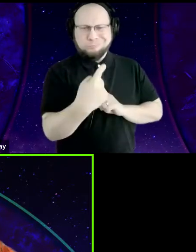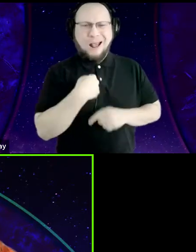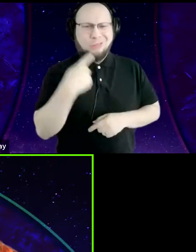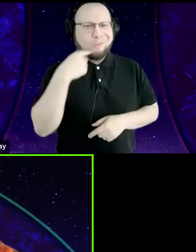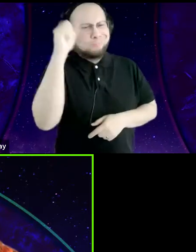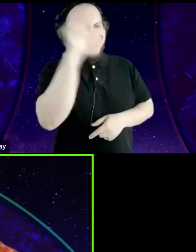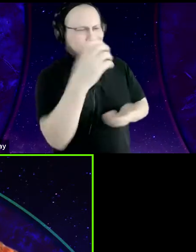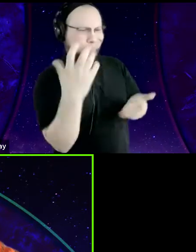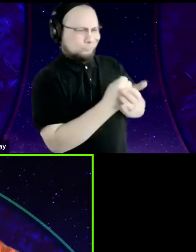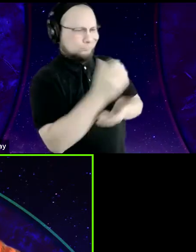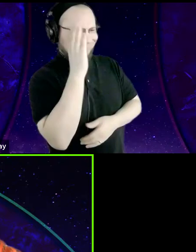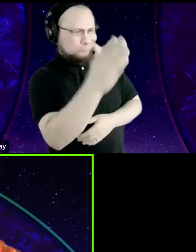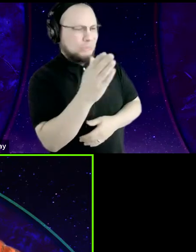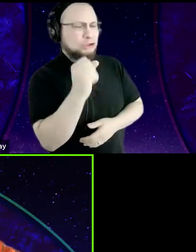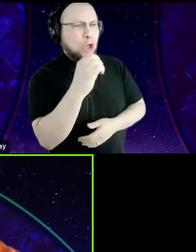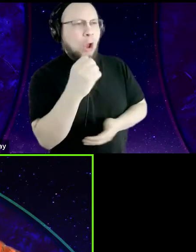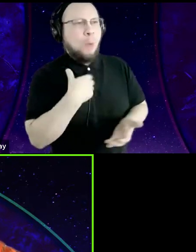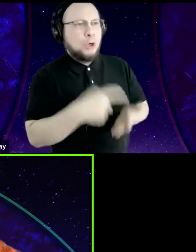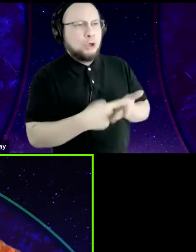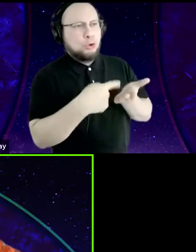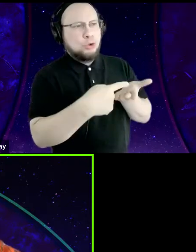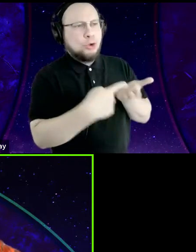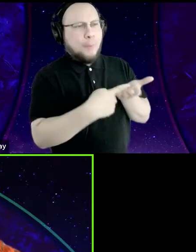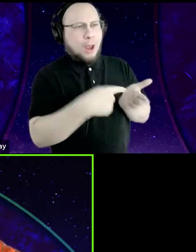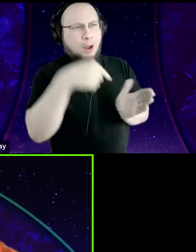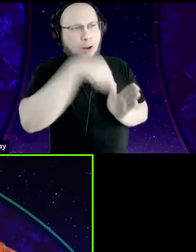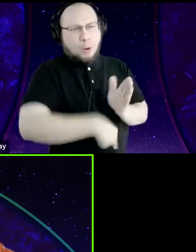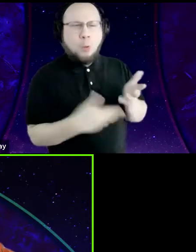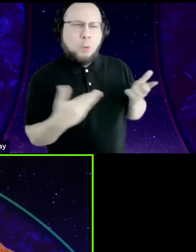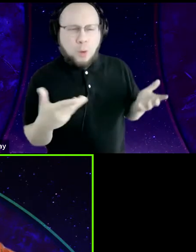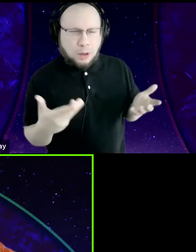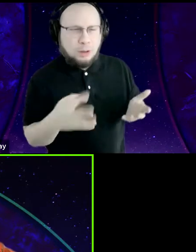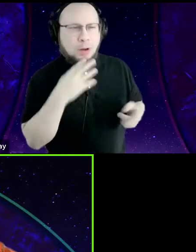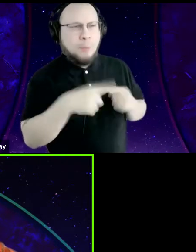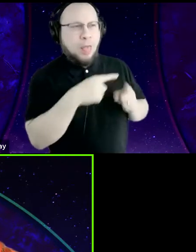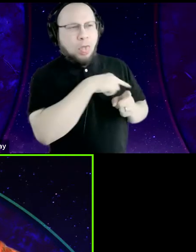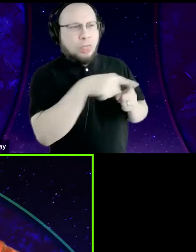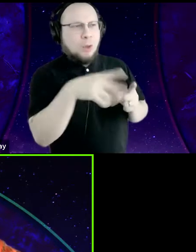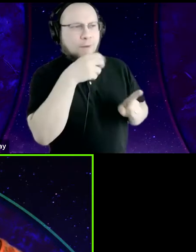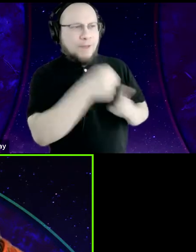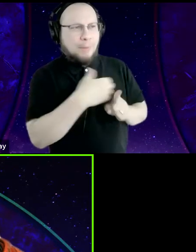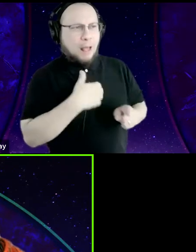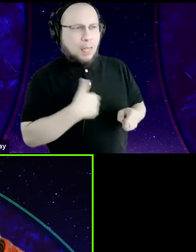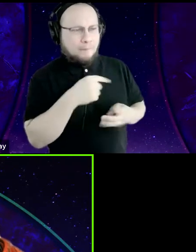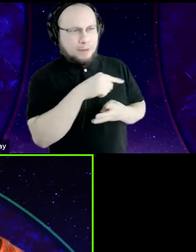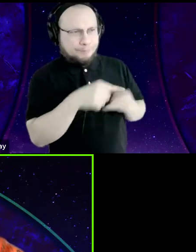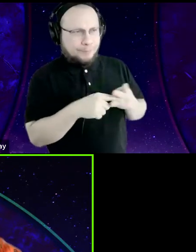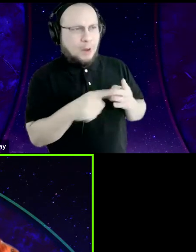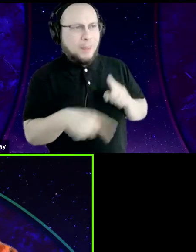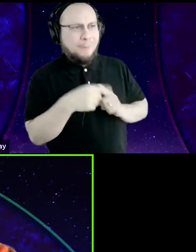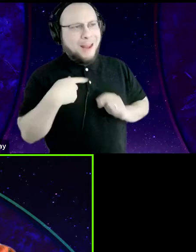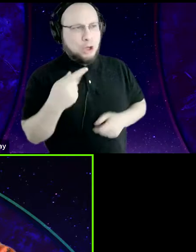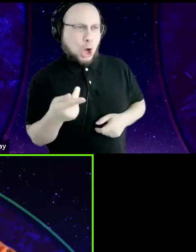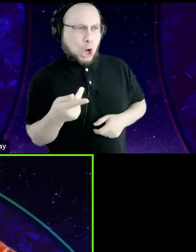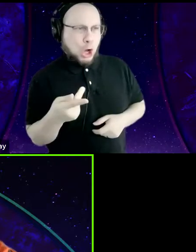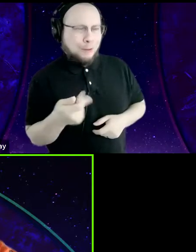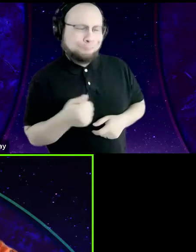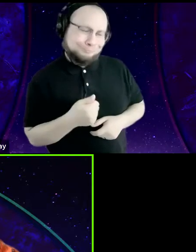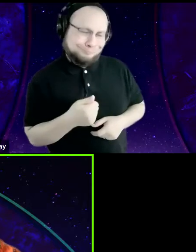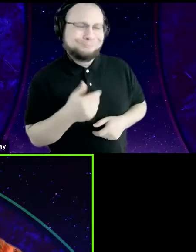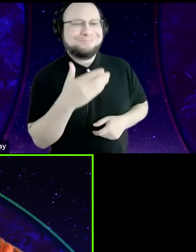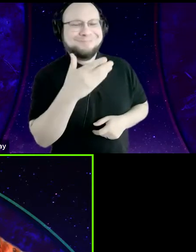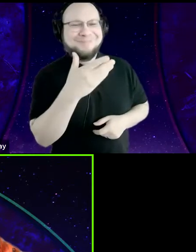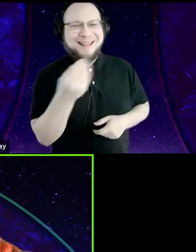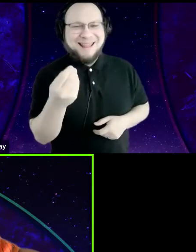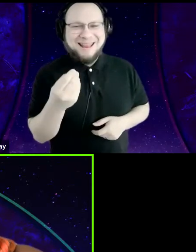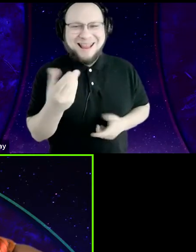advantage of this. So what are the things that I wanna do? I wanna talk about these things that are affecting my life. I wanna have my dog. And